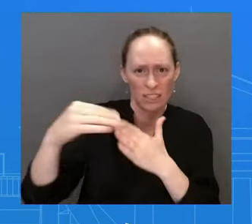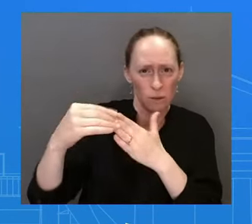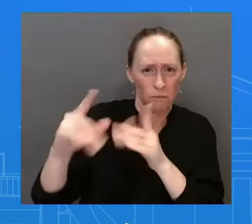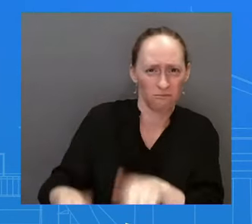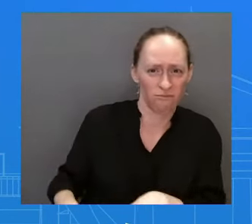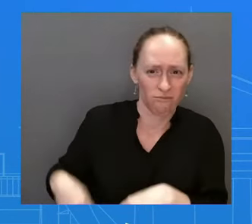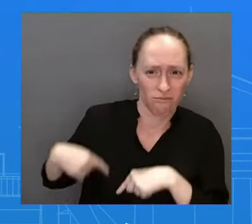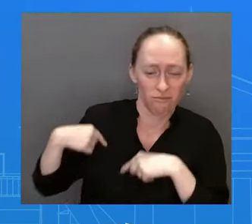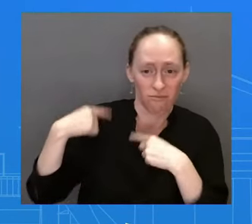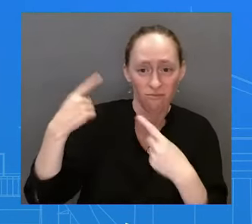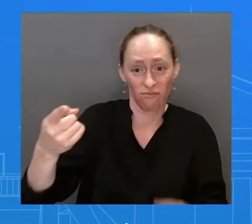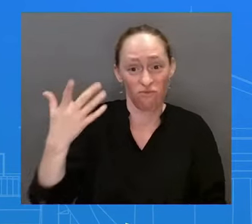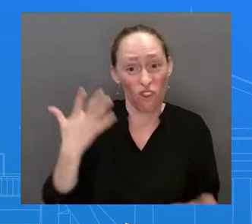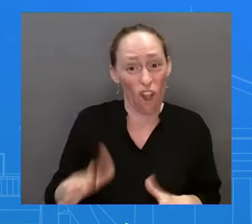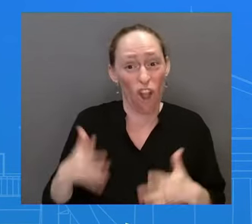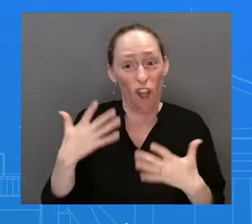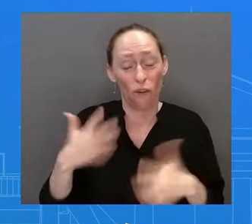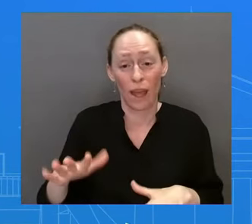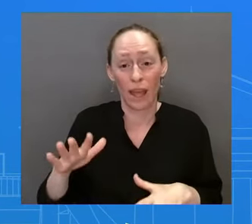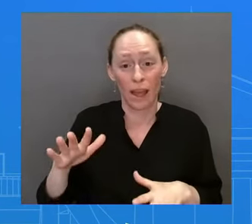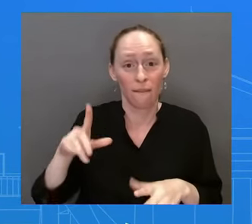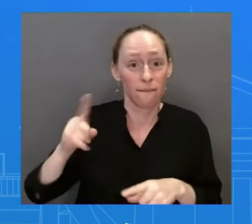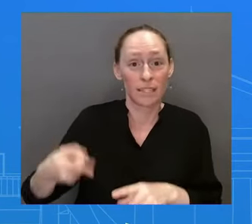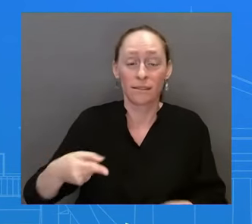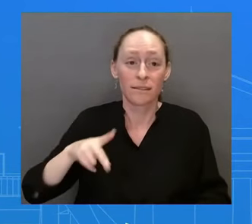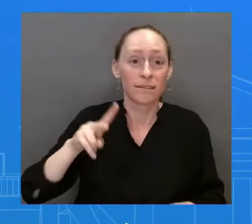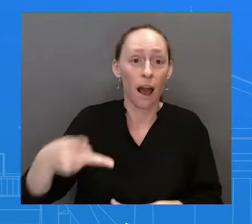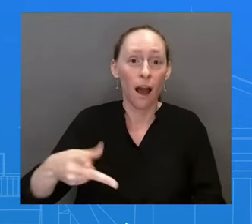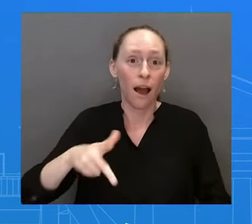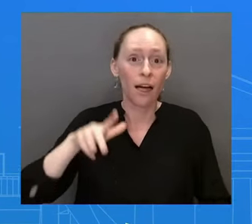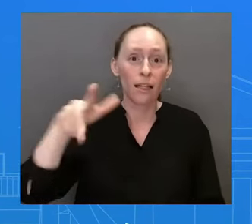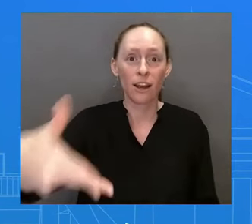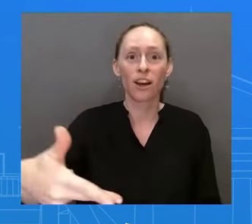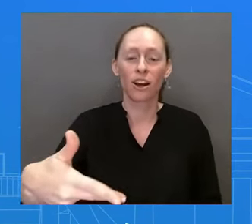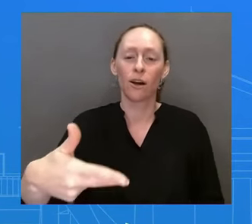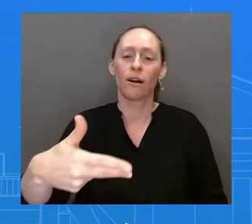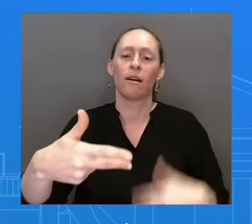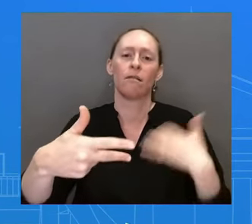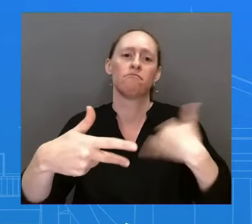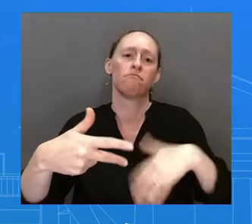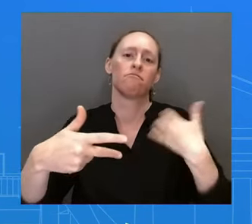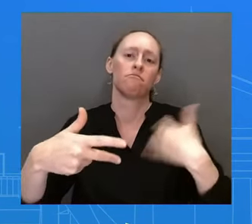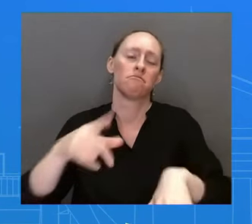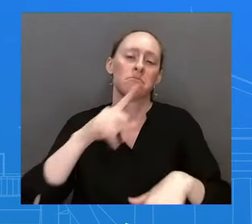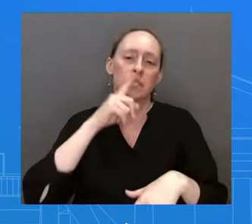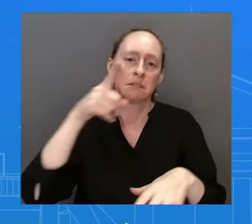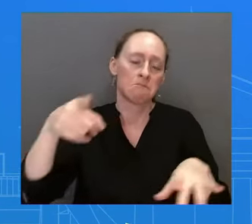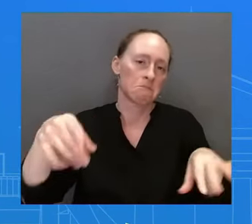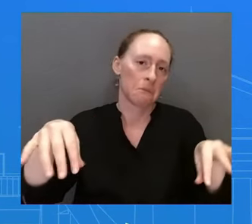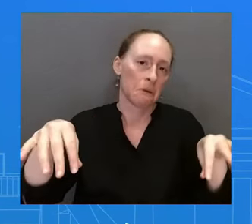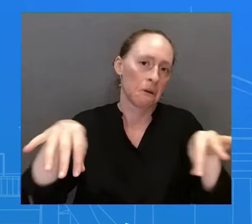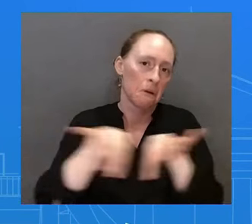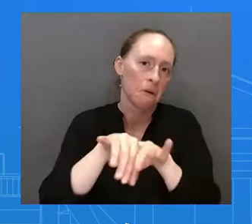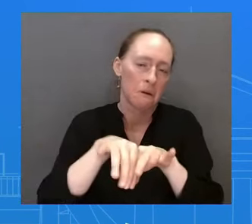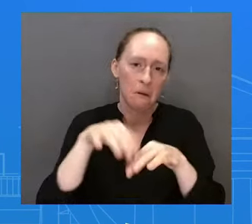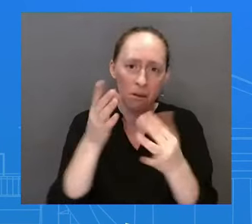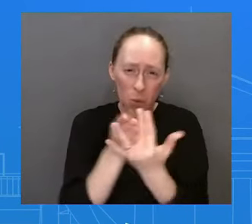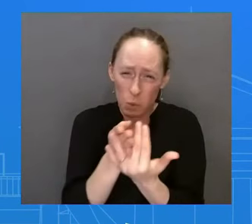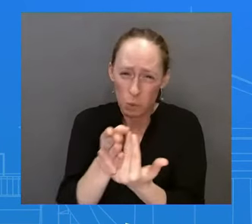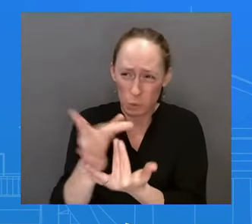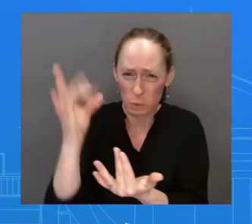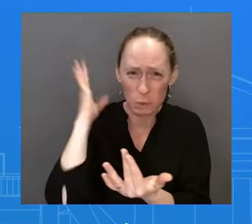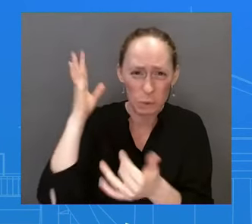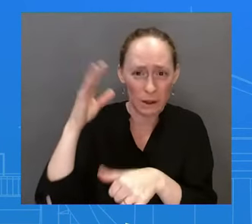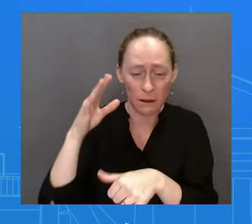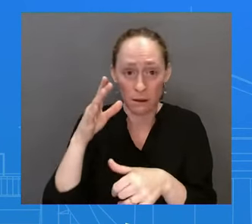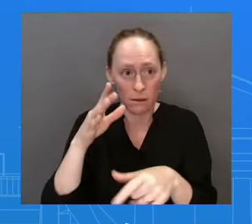led the alliance at a very, very critical time, not least of which, even without the war in Ukraine, it would be a critical time, certainly in